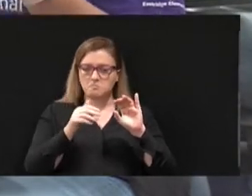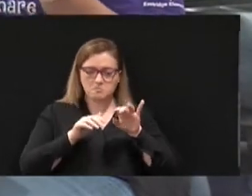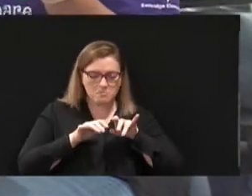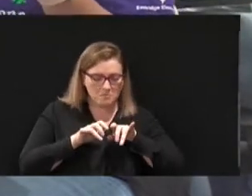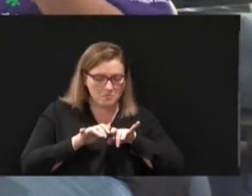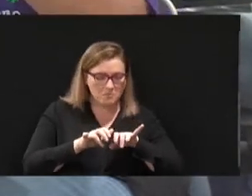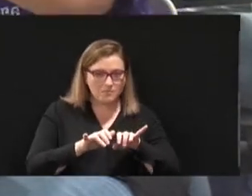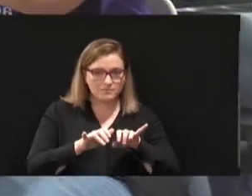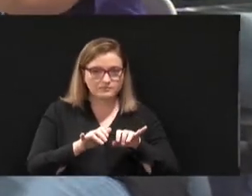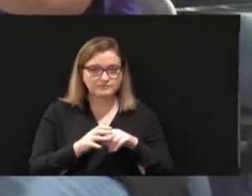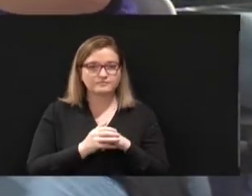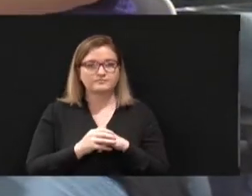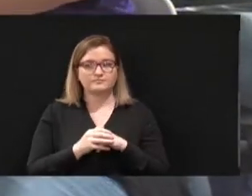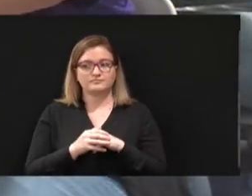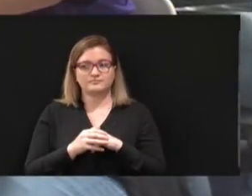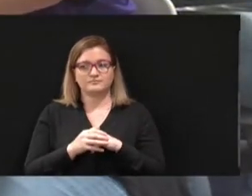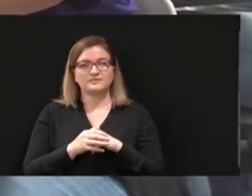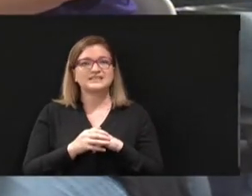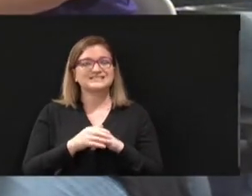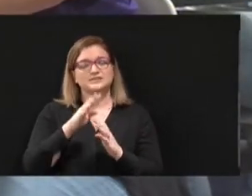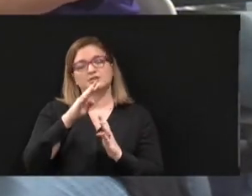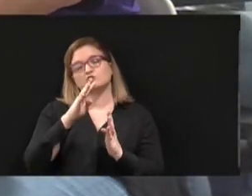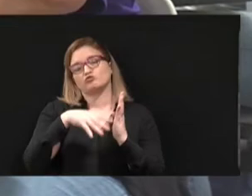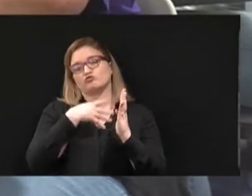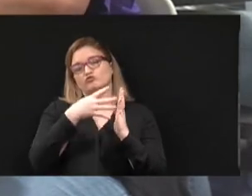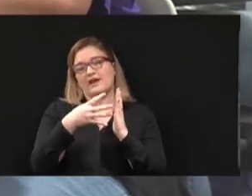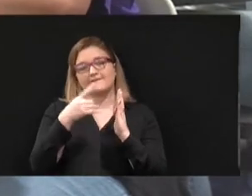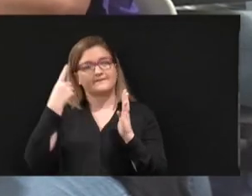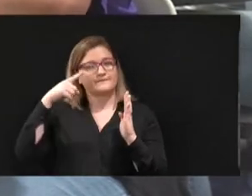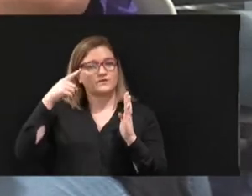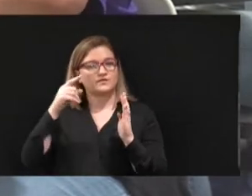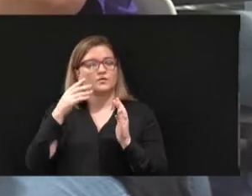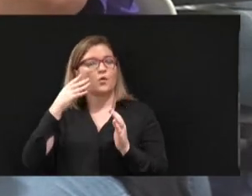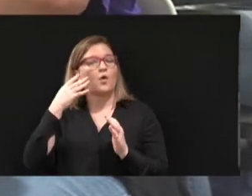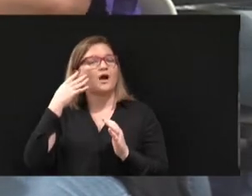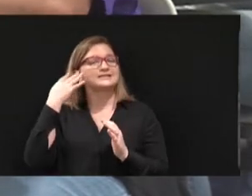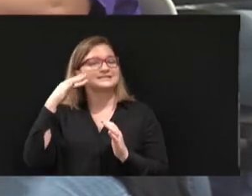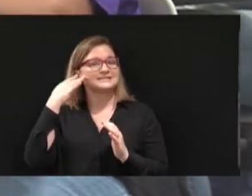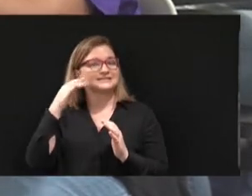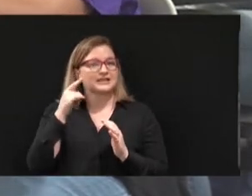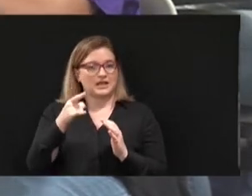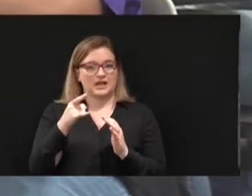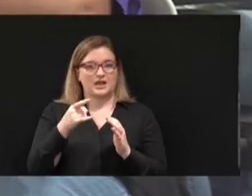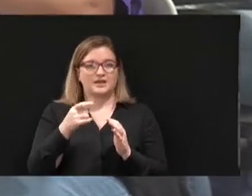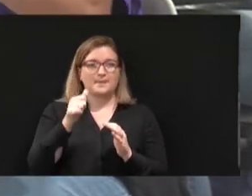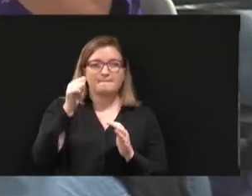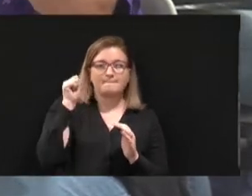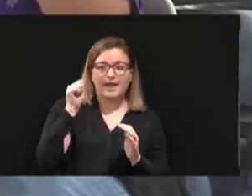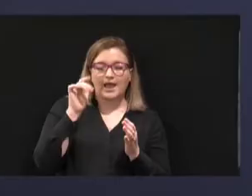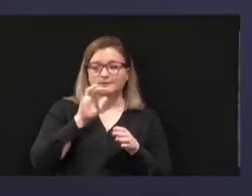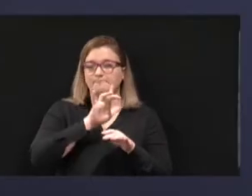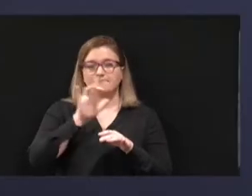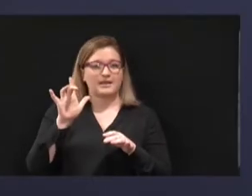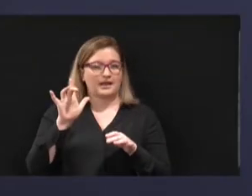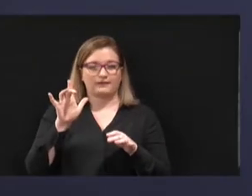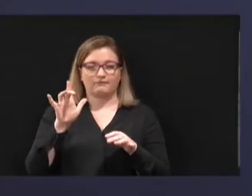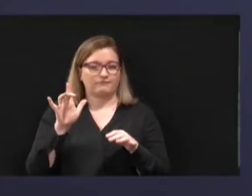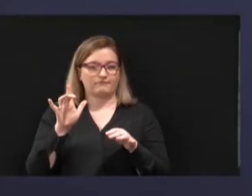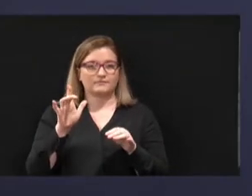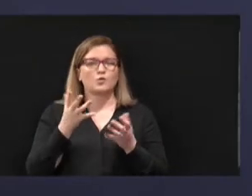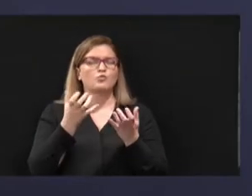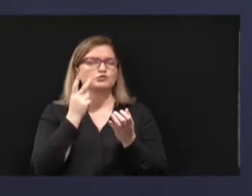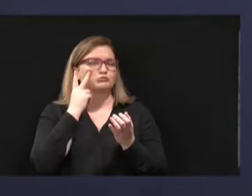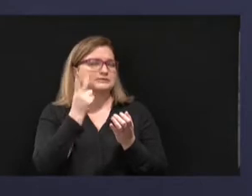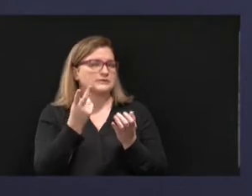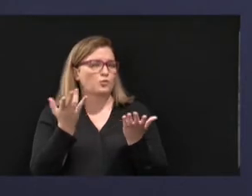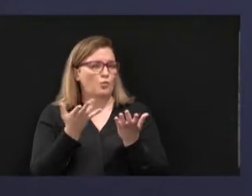the grapheme for the sound, and there's a picture. The backs are blank of these. Just going to want to, I want to just show you what they look